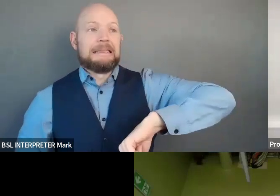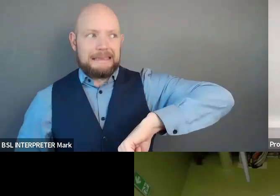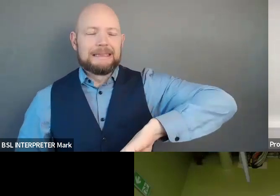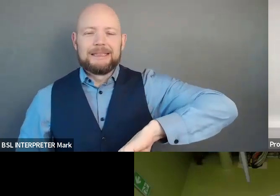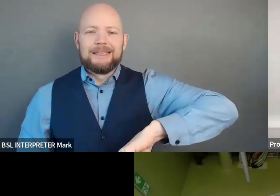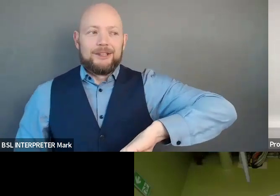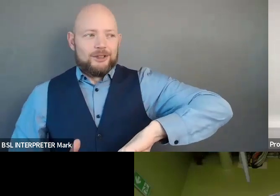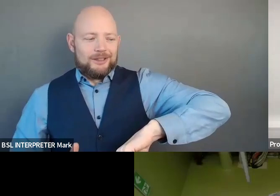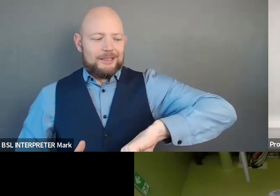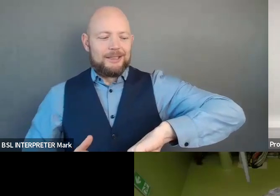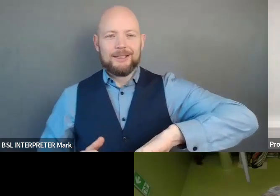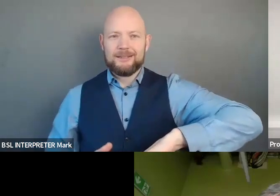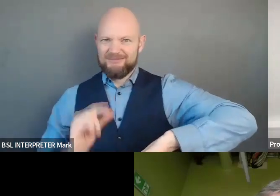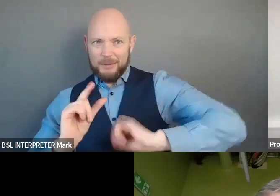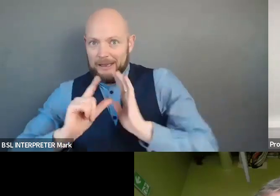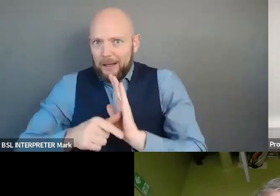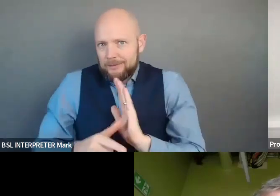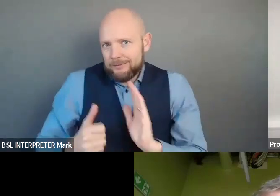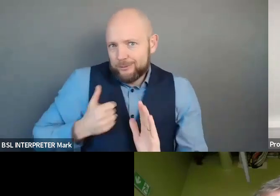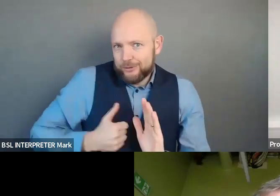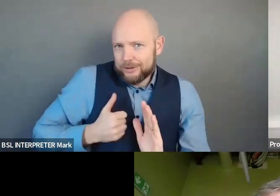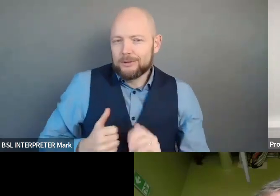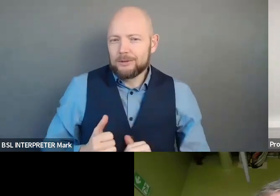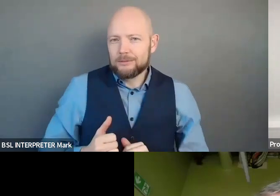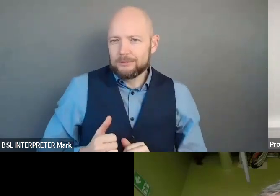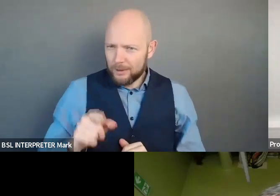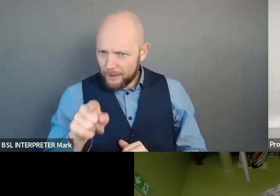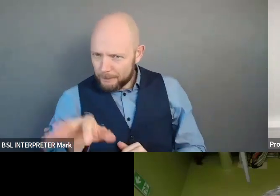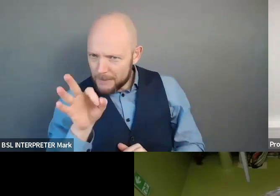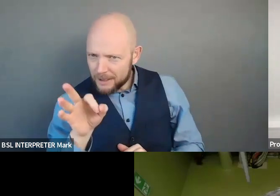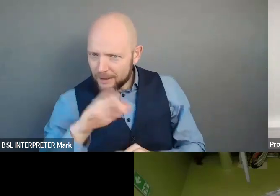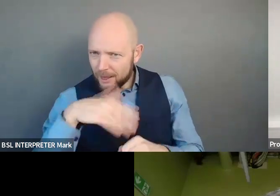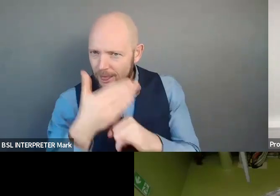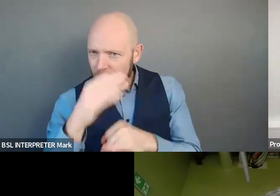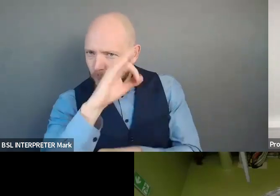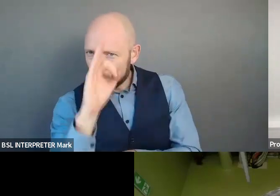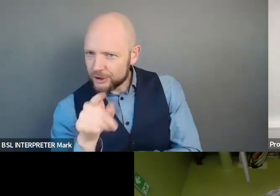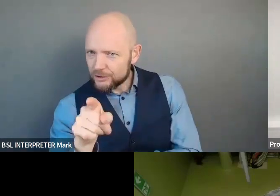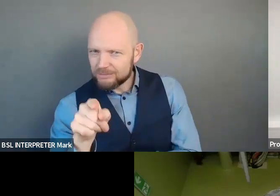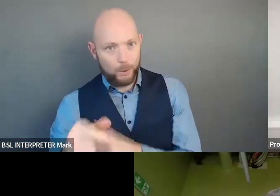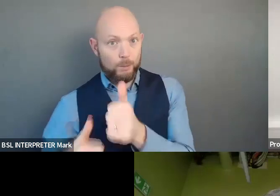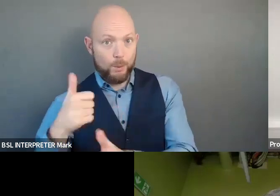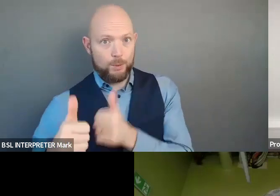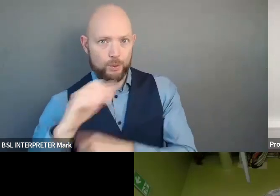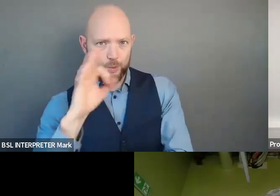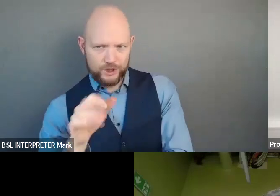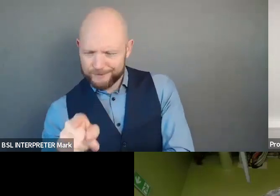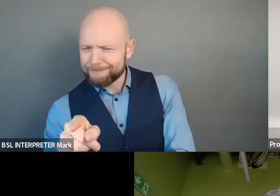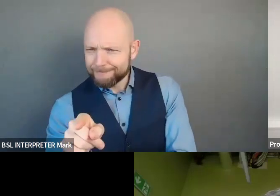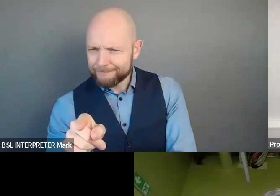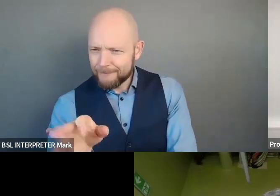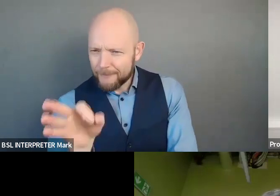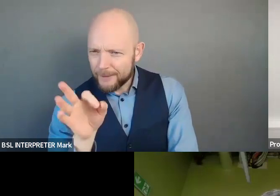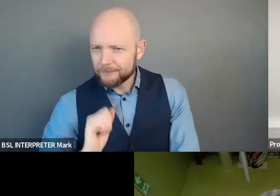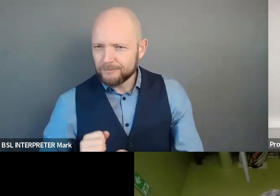could stay on for a couple more minutes, so I think this next question seems to be the most popular, so we'll focus on this as the last question. So it's